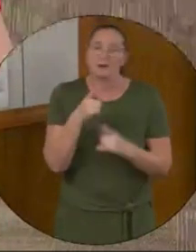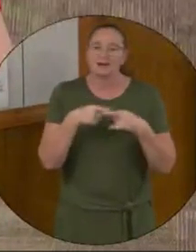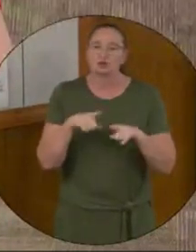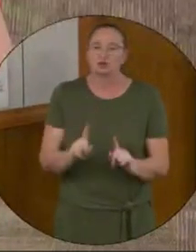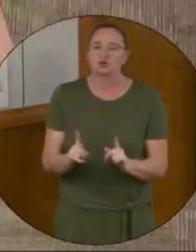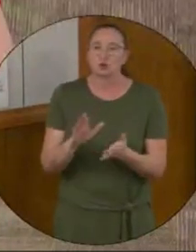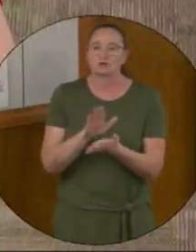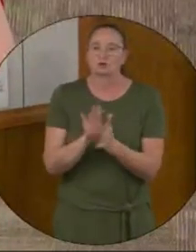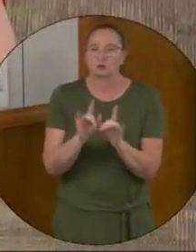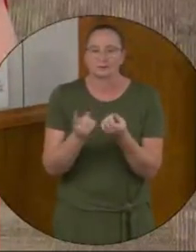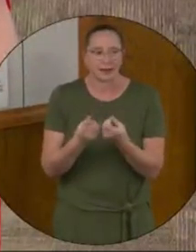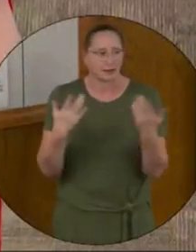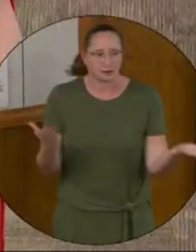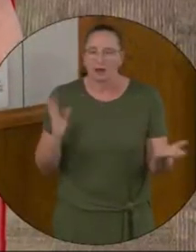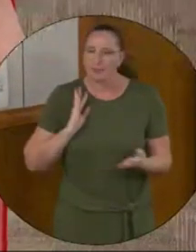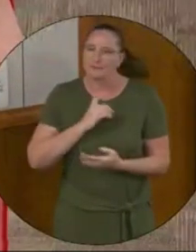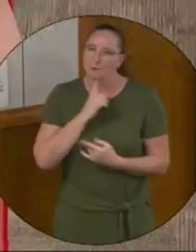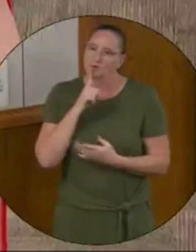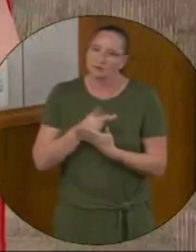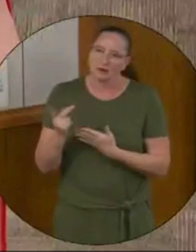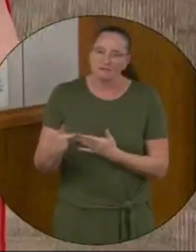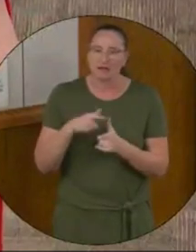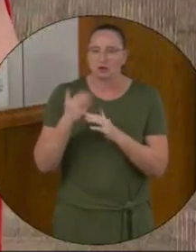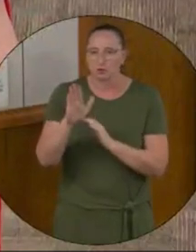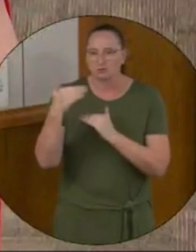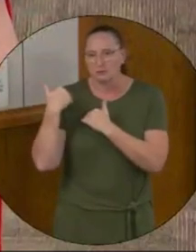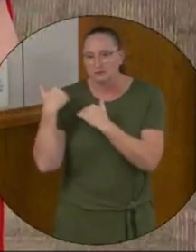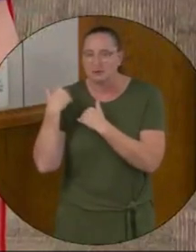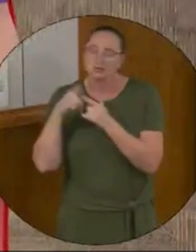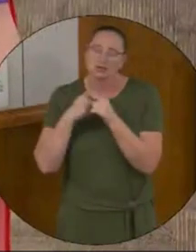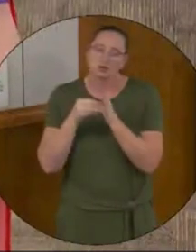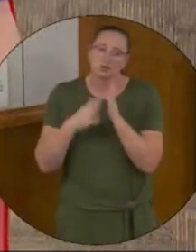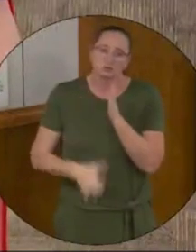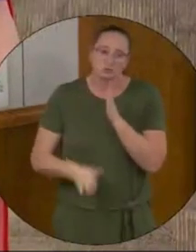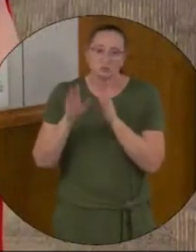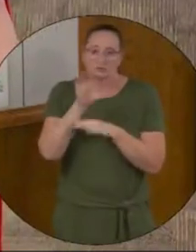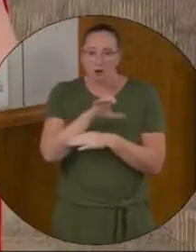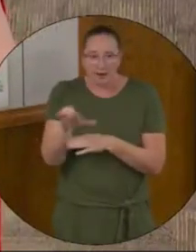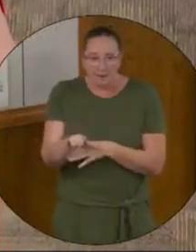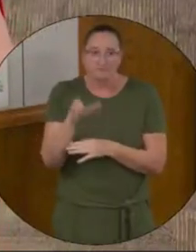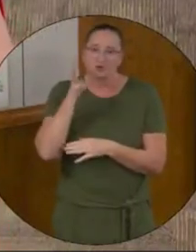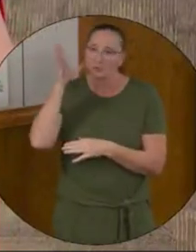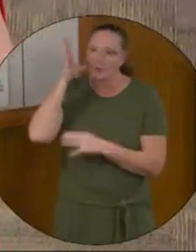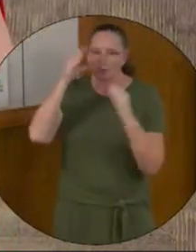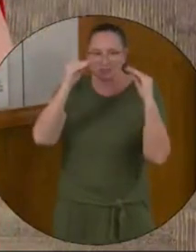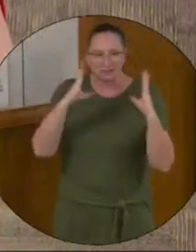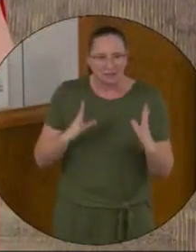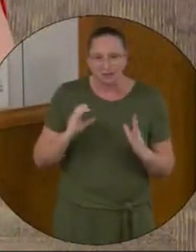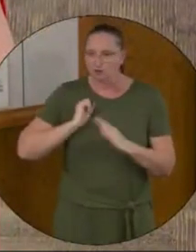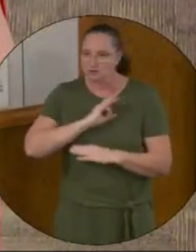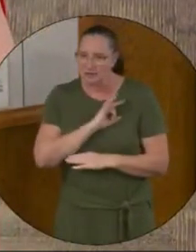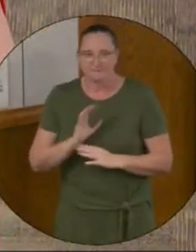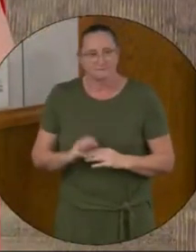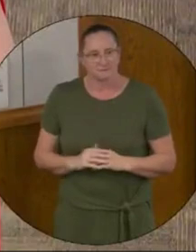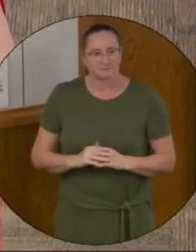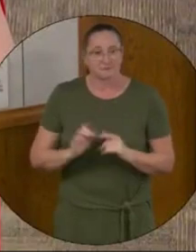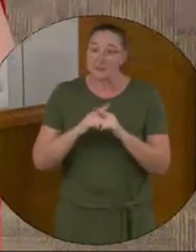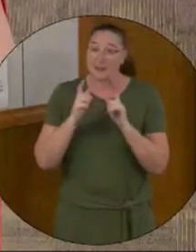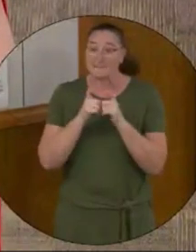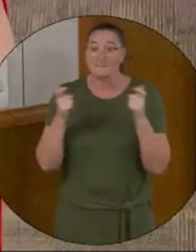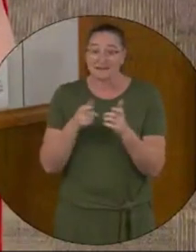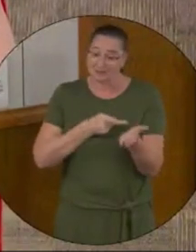day. As a board, you have largely failed in your responsibilities to the students of Clark County, to the parents, to the teachers, to the staff. And the biggest